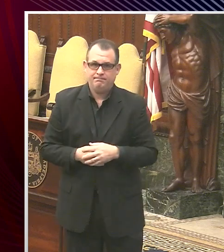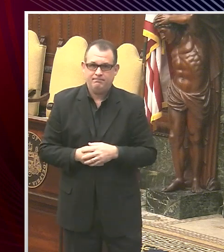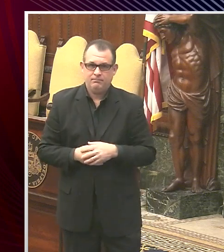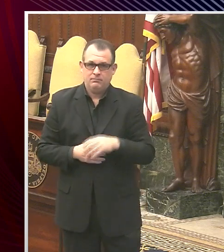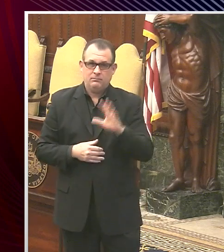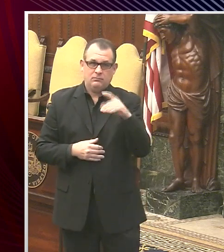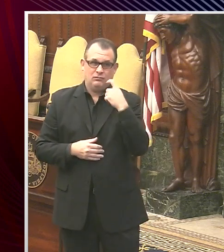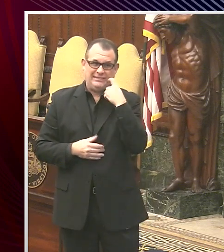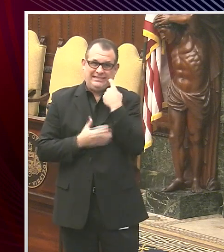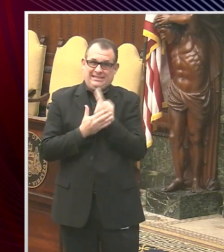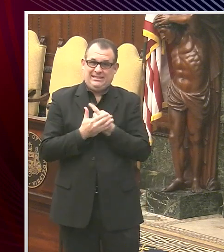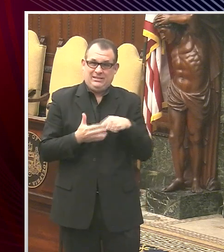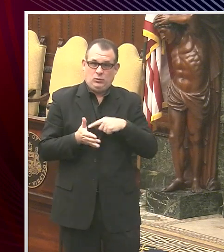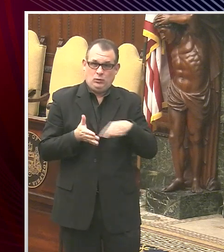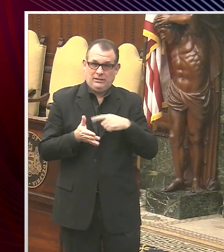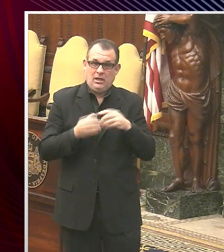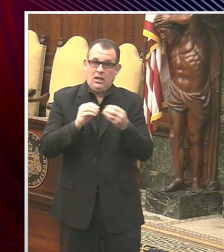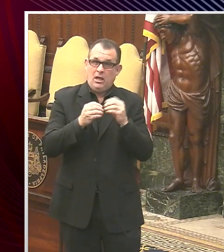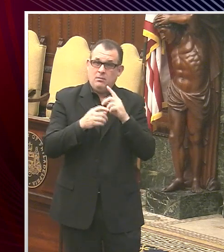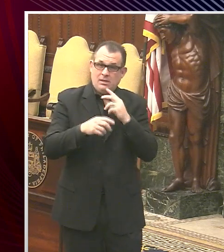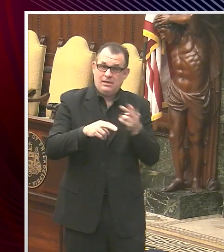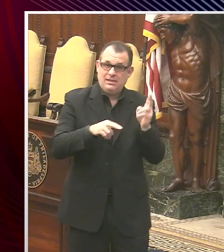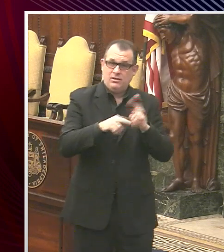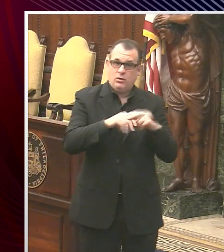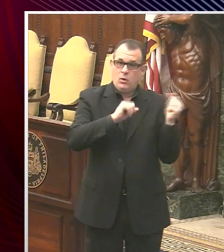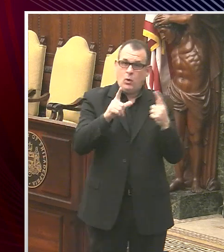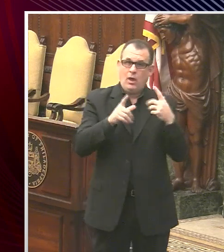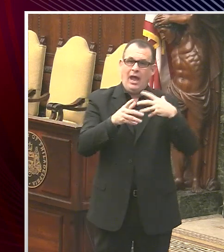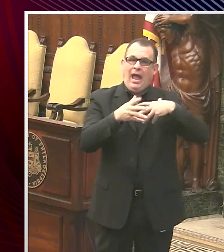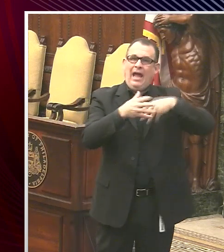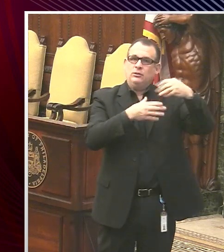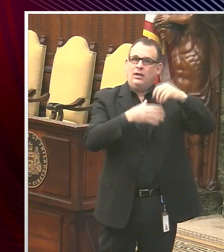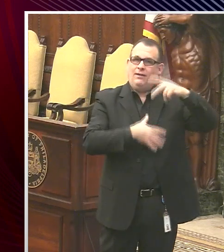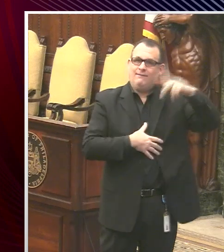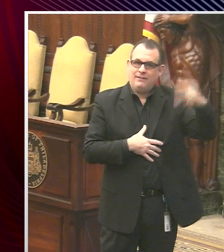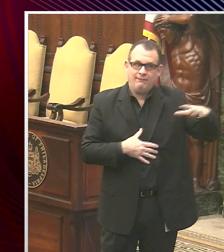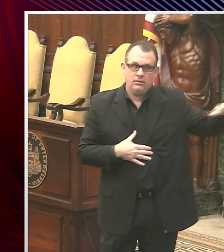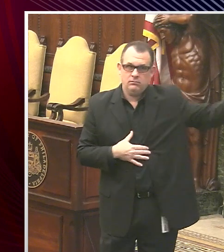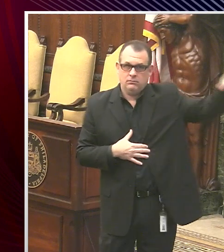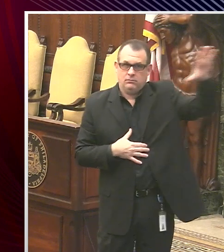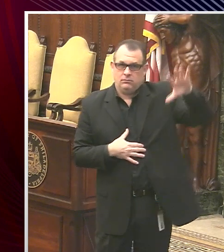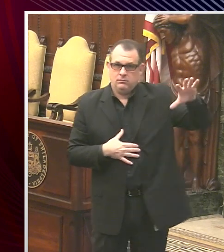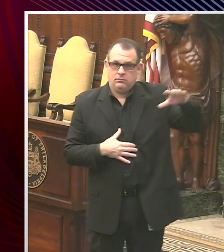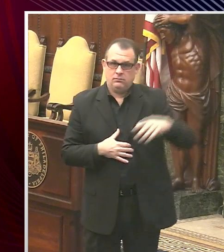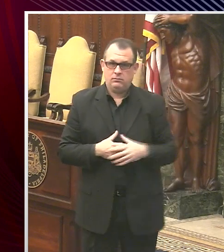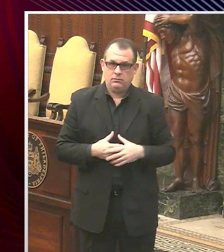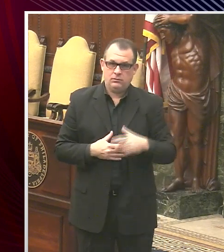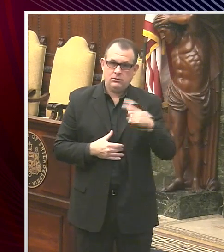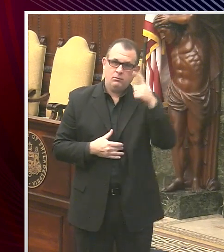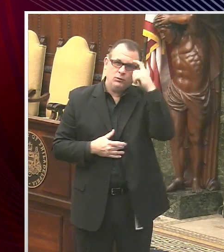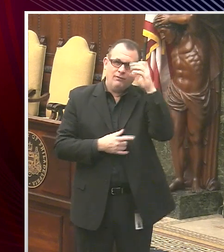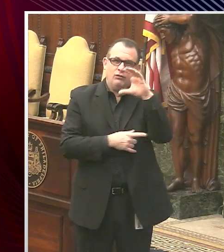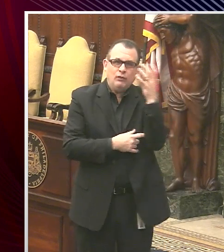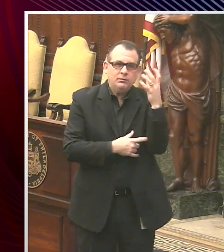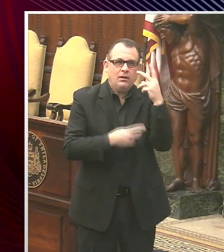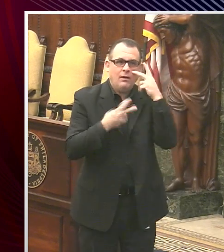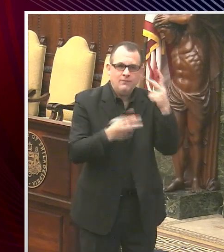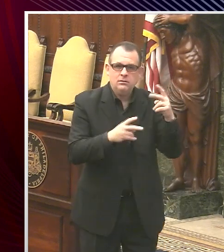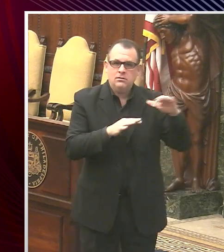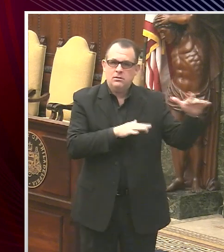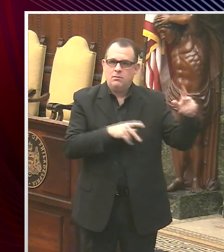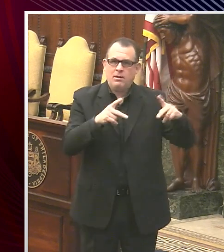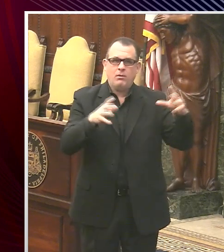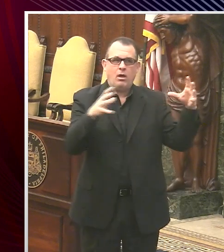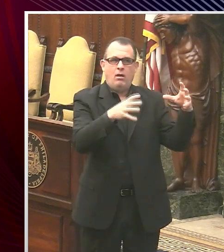we've seen increasing cases in all the suburban counties, as I mentioned. And I do believe that that's evidence that the Christmas has caused that increase in cases, as we